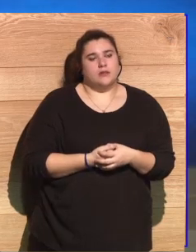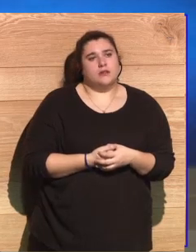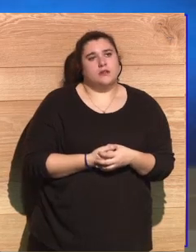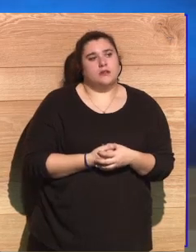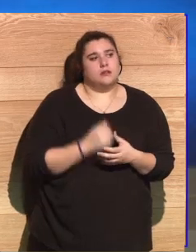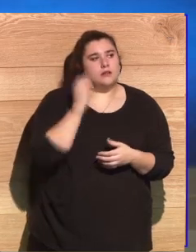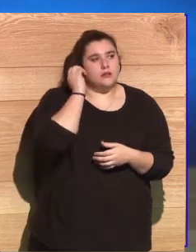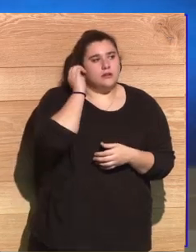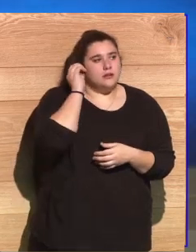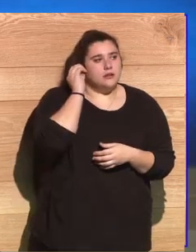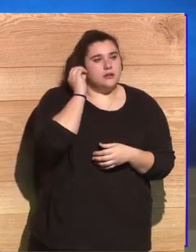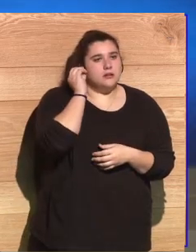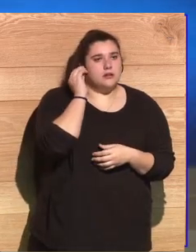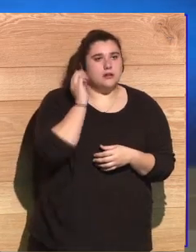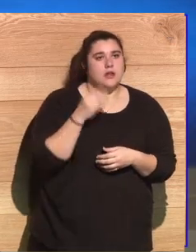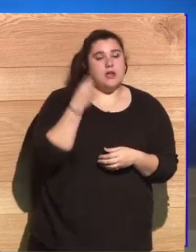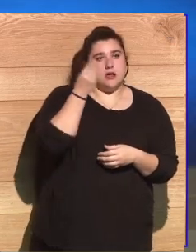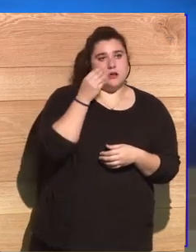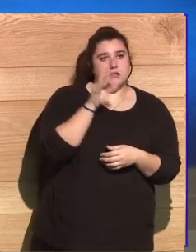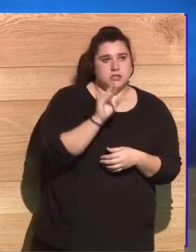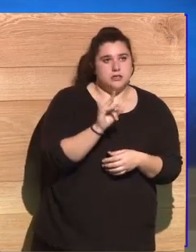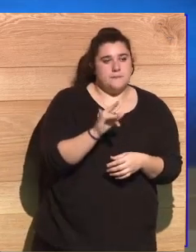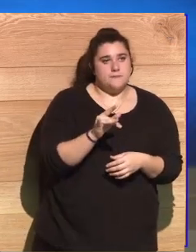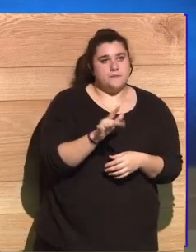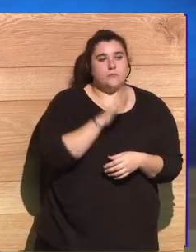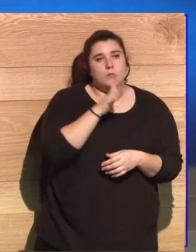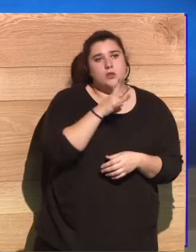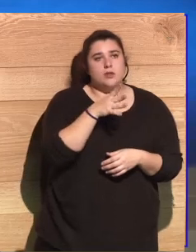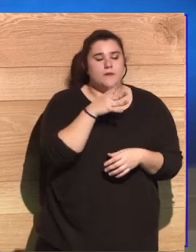that's partially it, but the